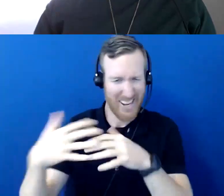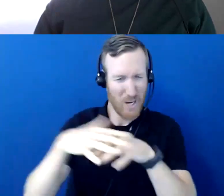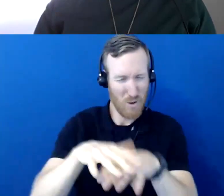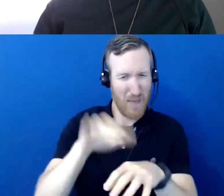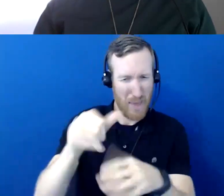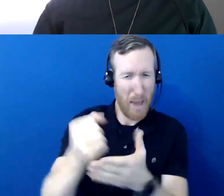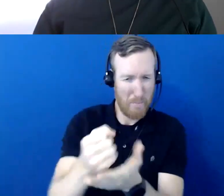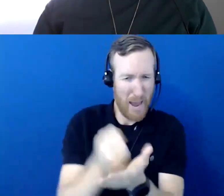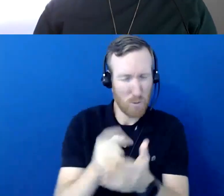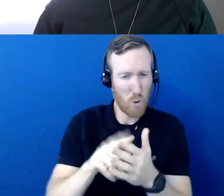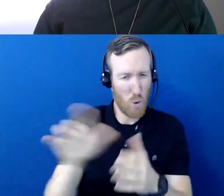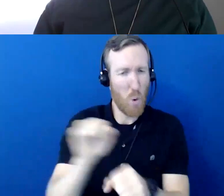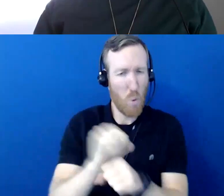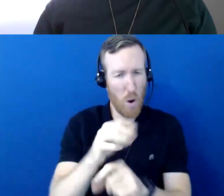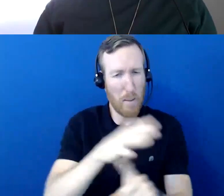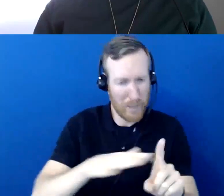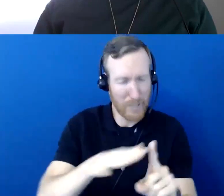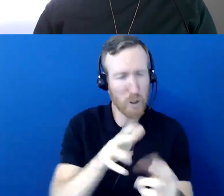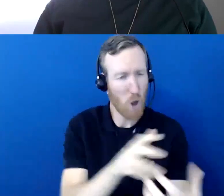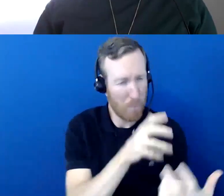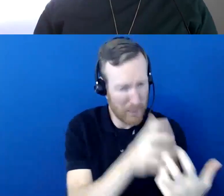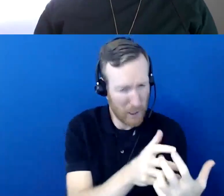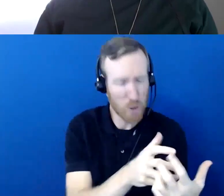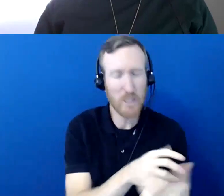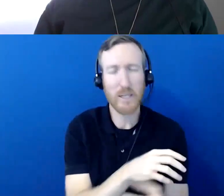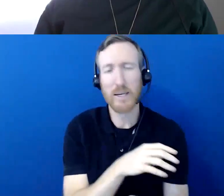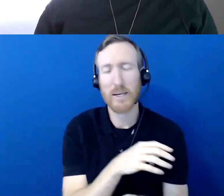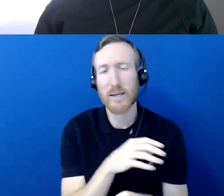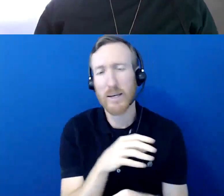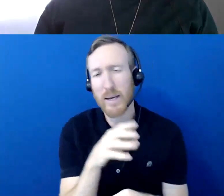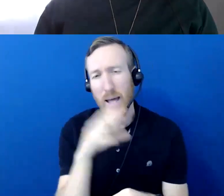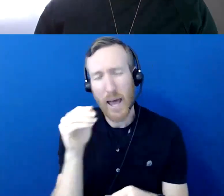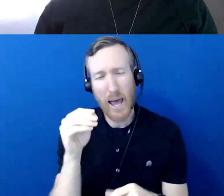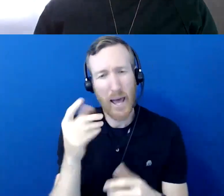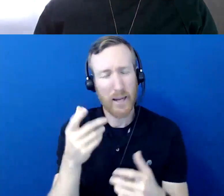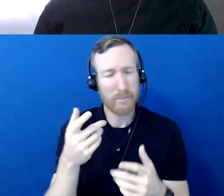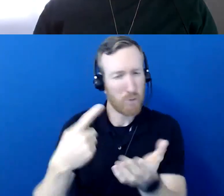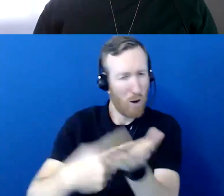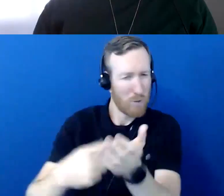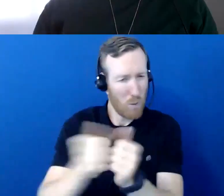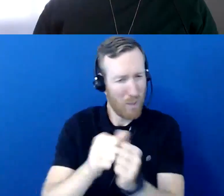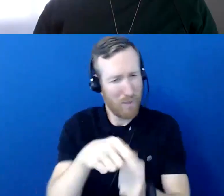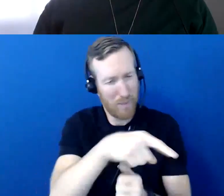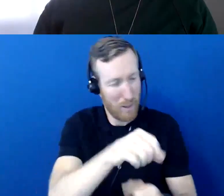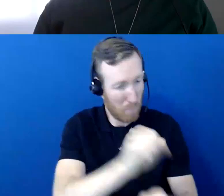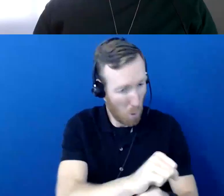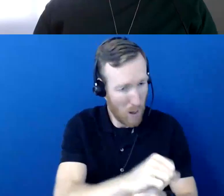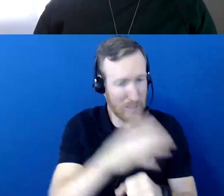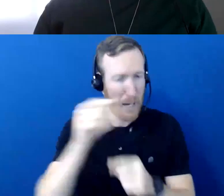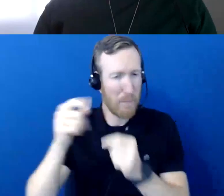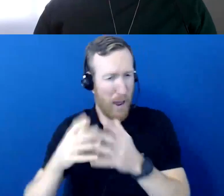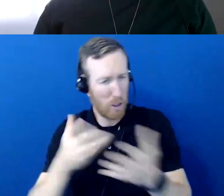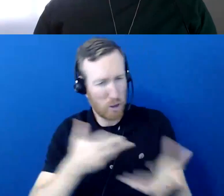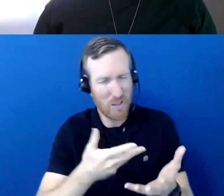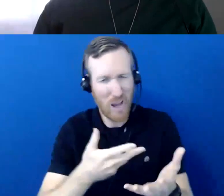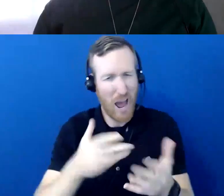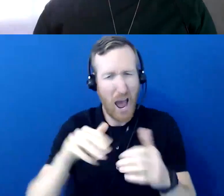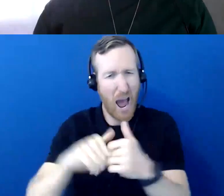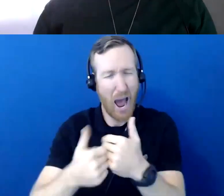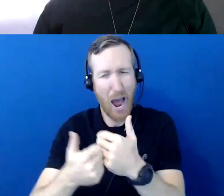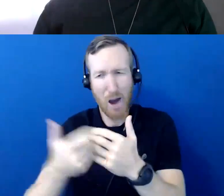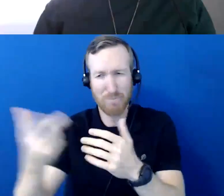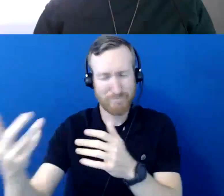their workplace accommodation processes and into the conversation employees and managers have. What would be that pathway? How